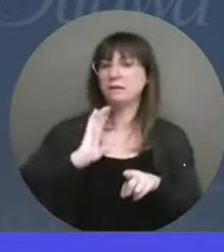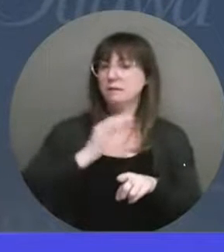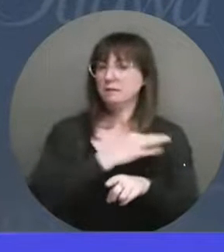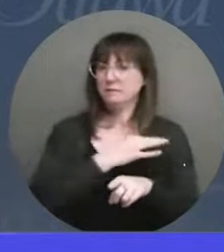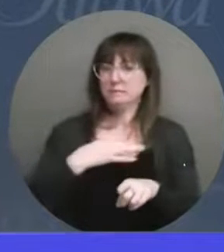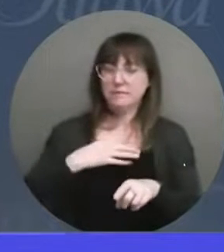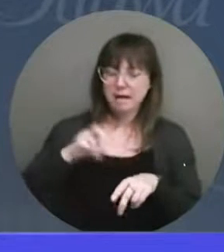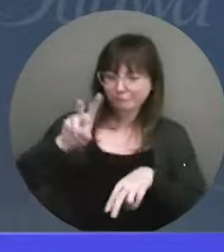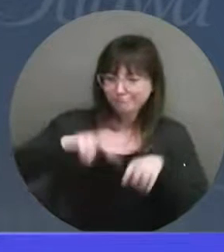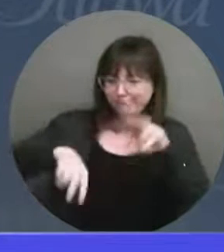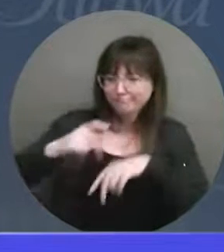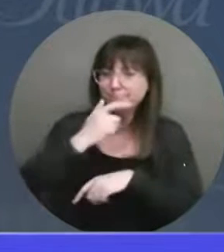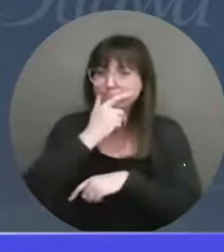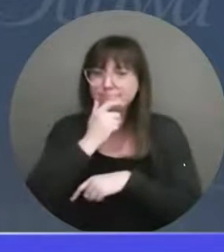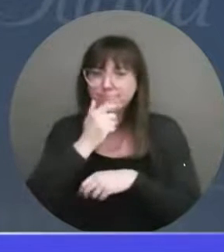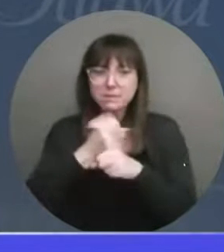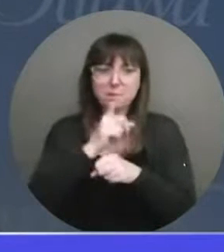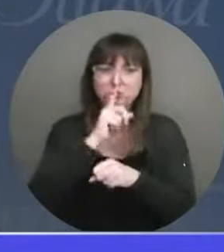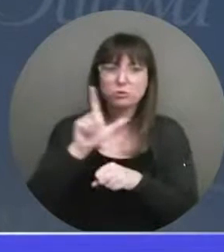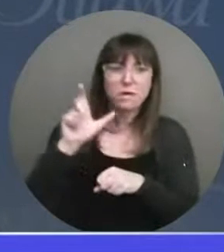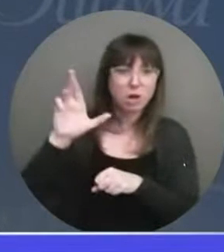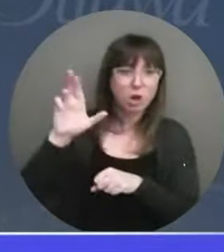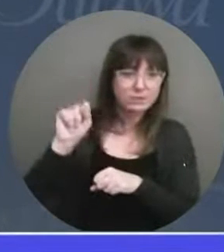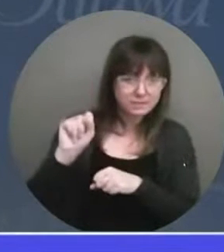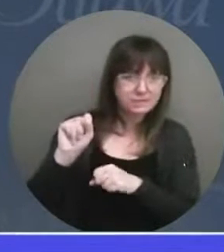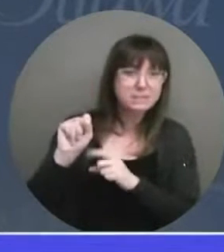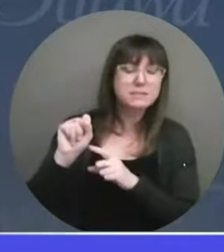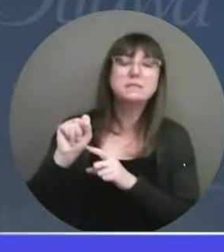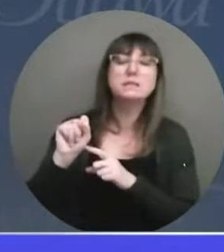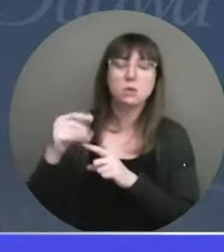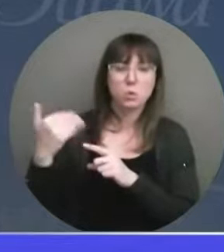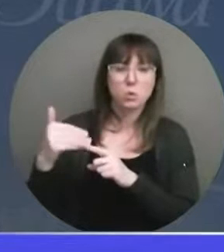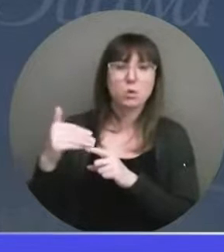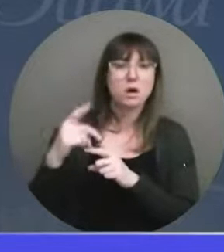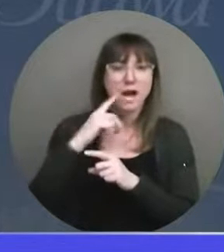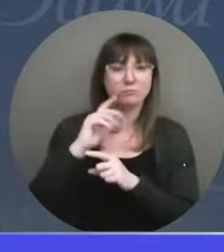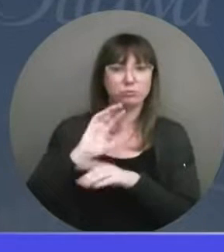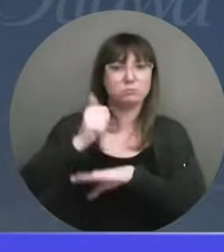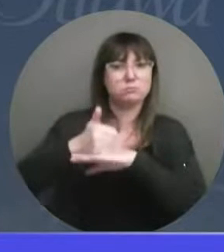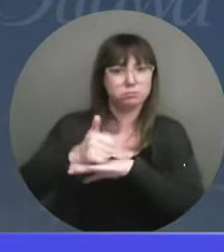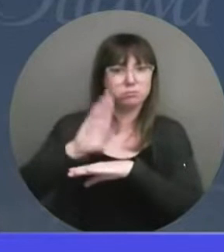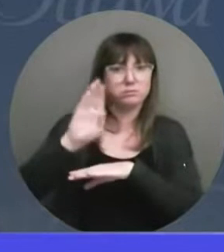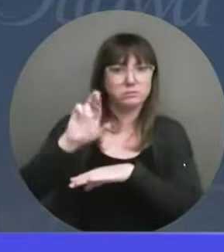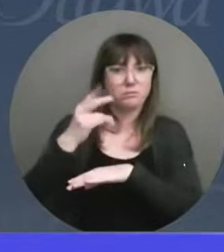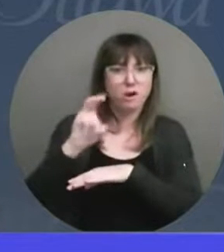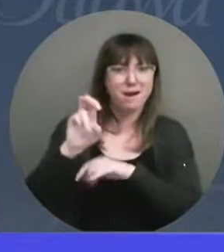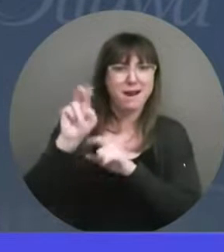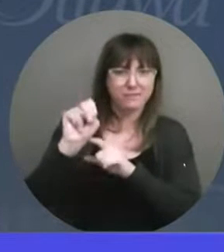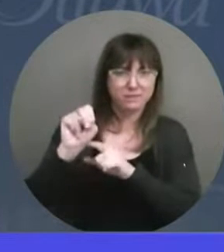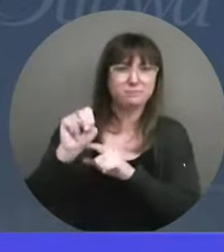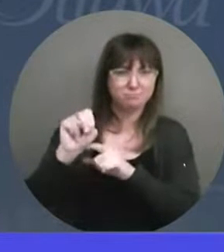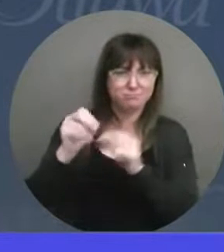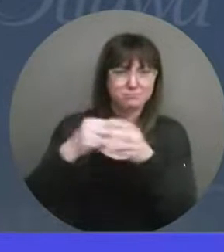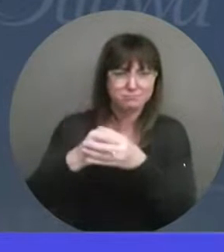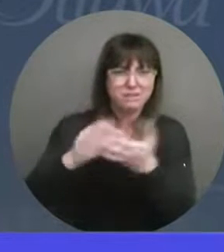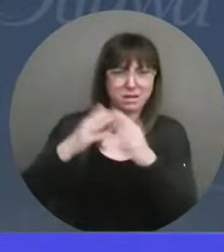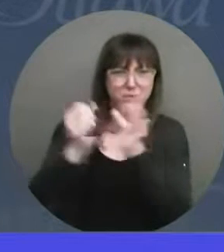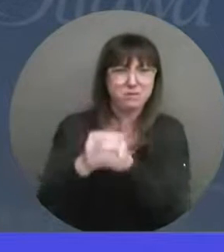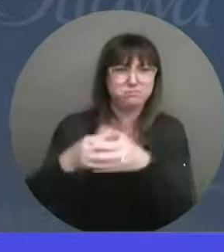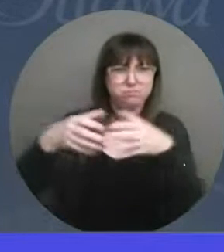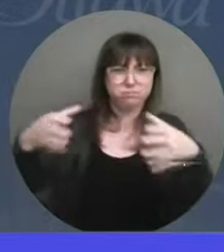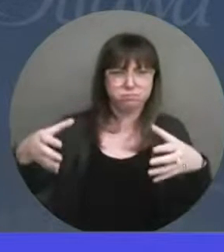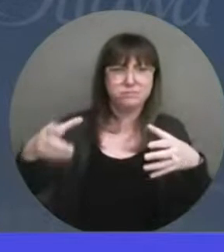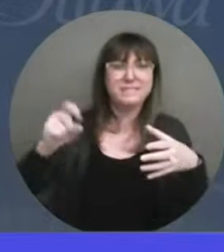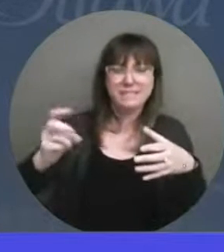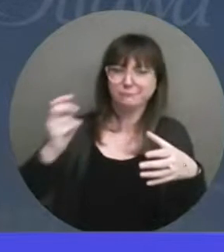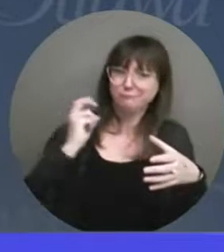making sure that we got LRT into the fast-growing Barrhaven town centre, and Councillor Eglai is a